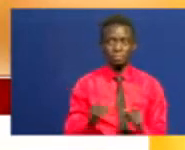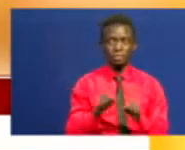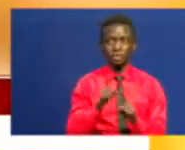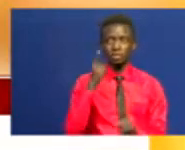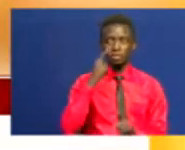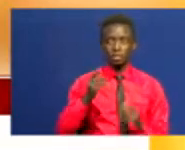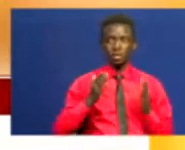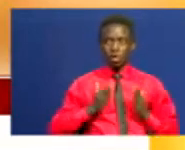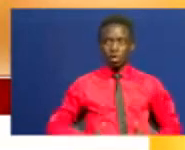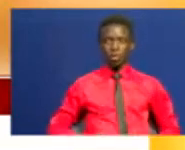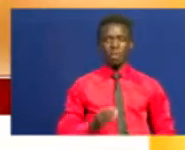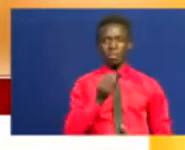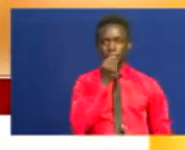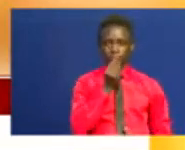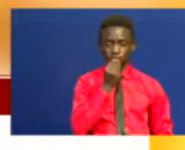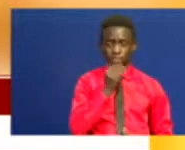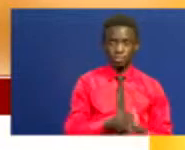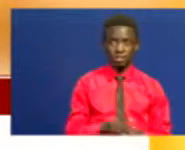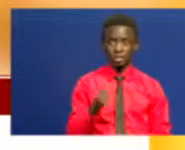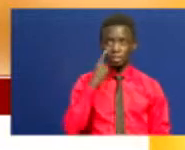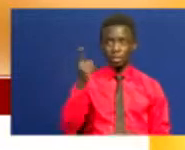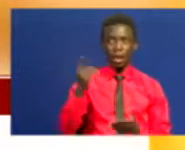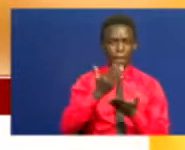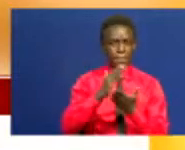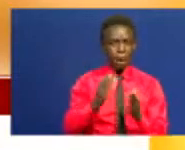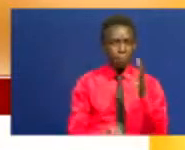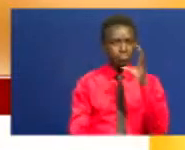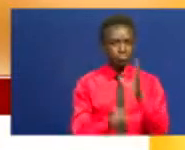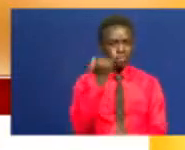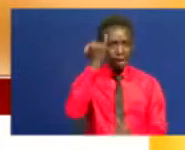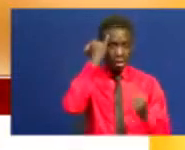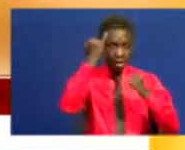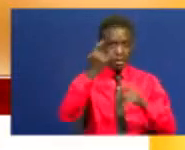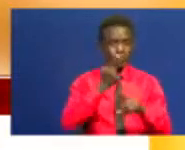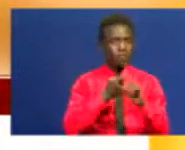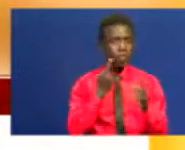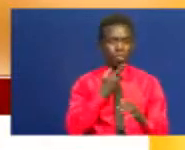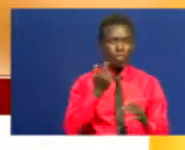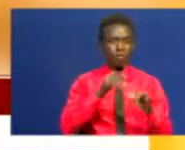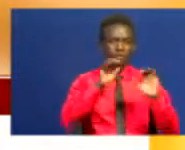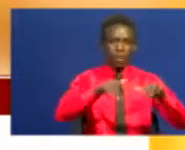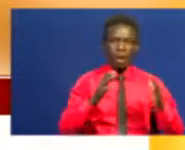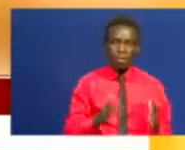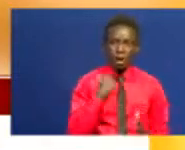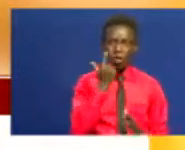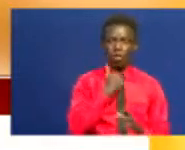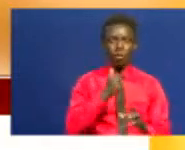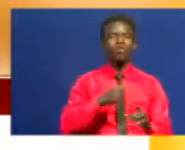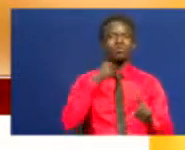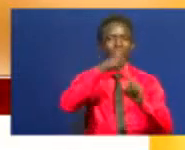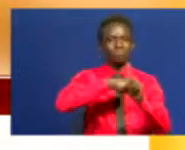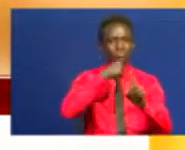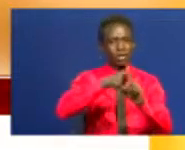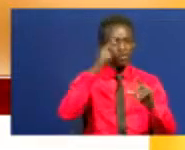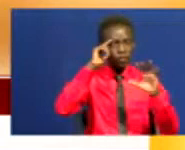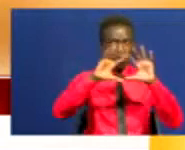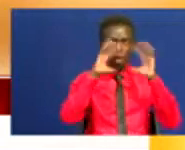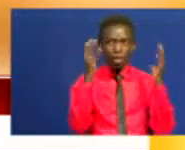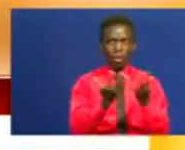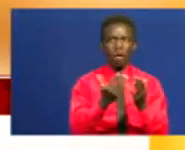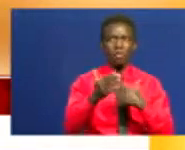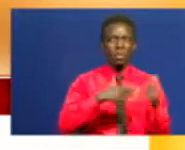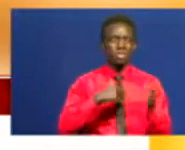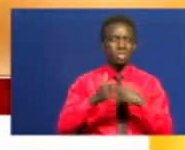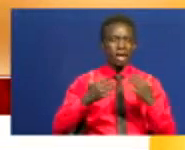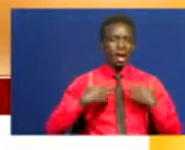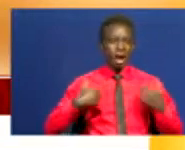being diets. This is part of a growing movement of greeners who are advocating for a world without animal products. At